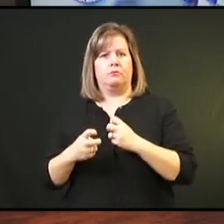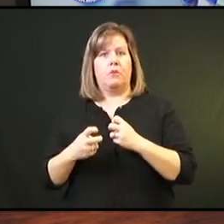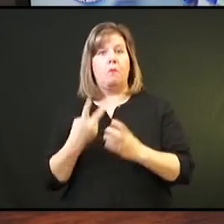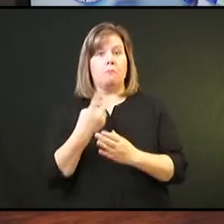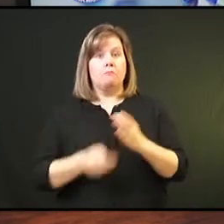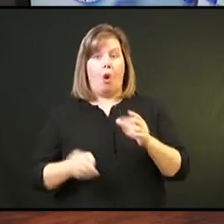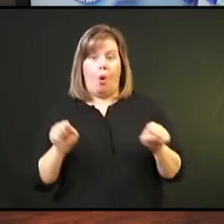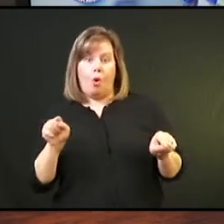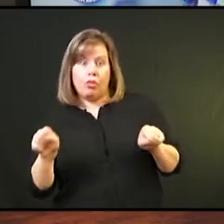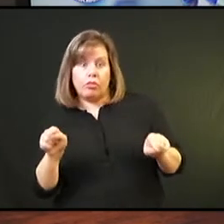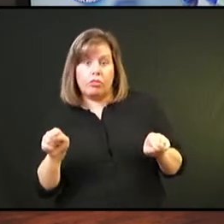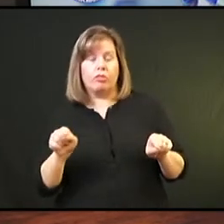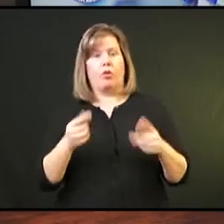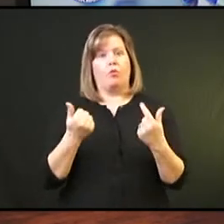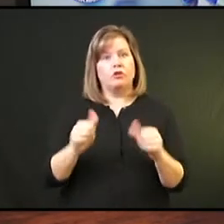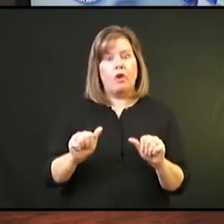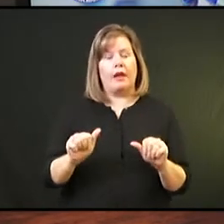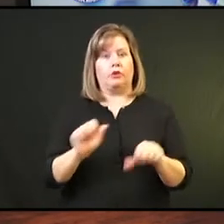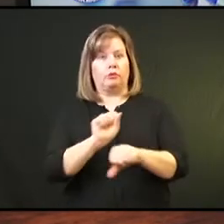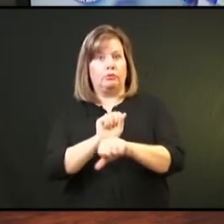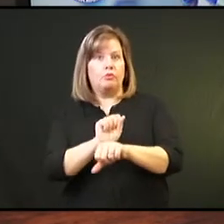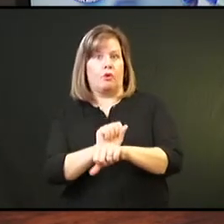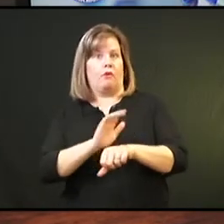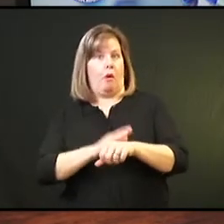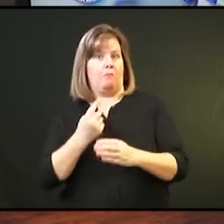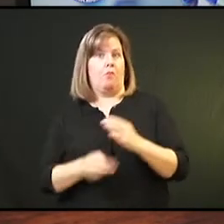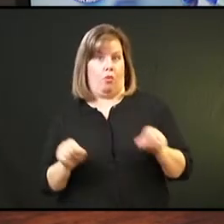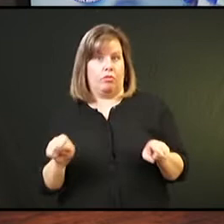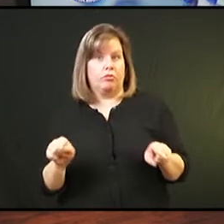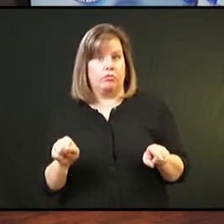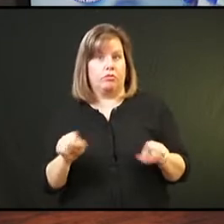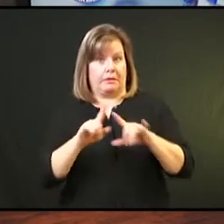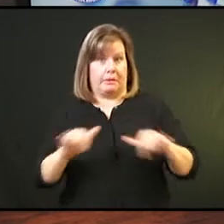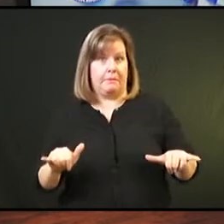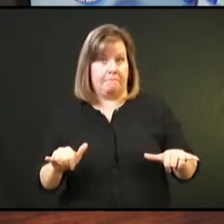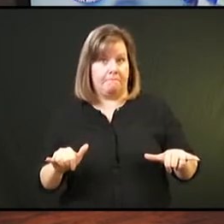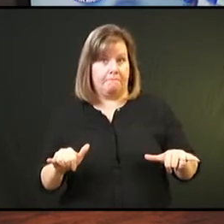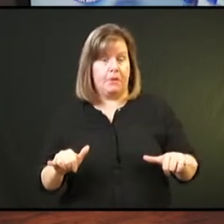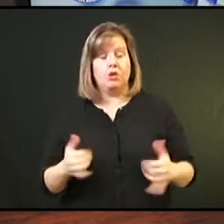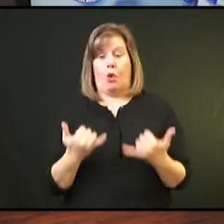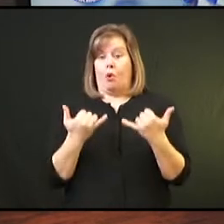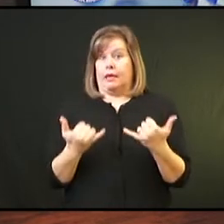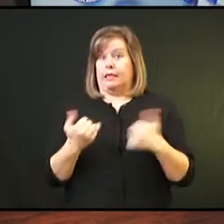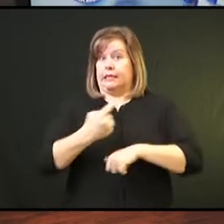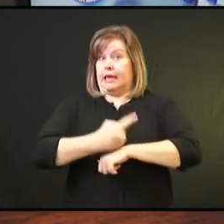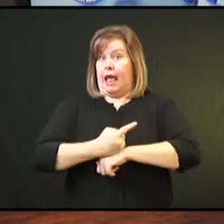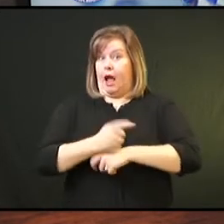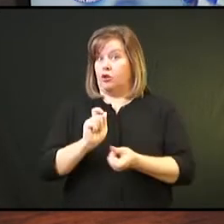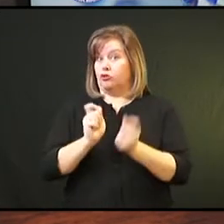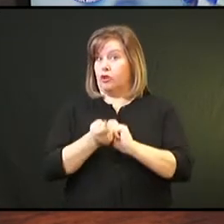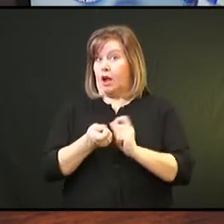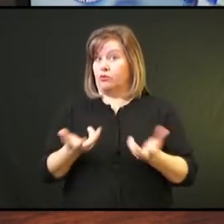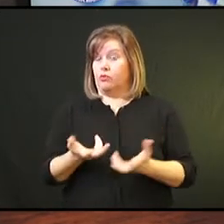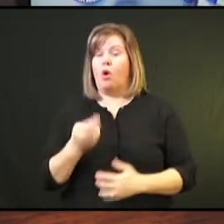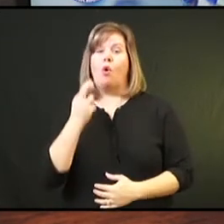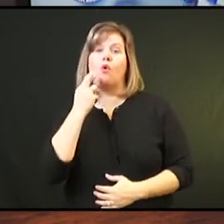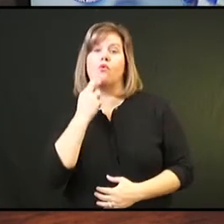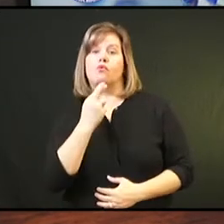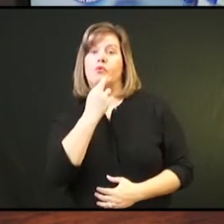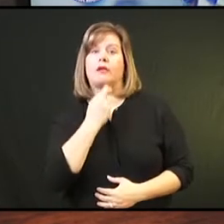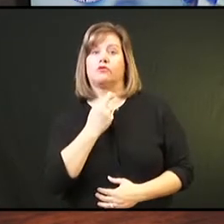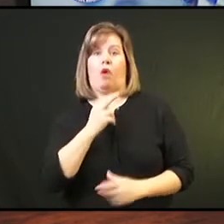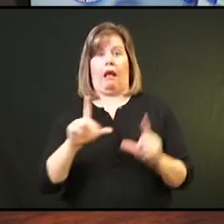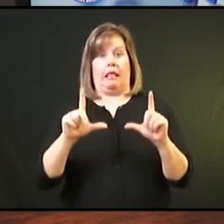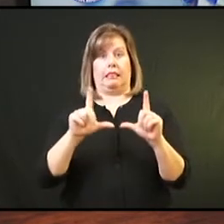end, we did make a change today that I want to let you know about. Restaurants, every year their license renewal